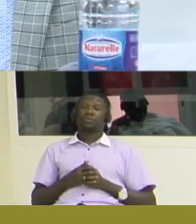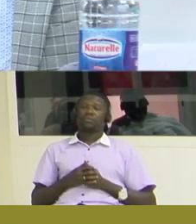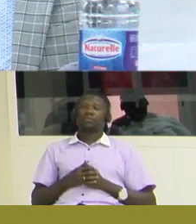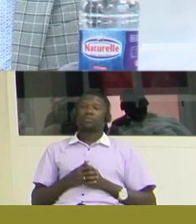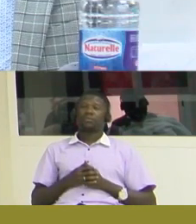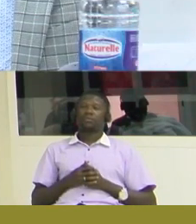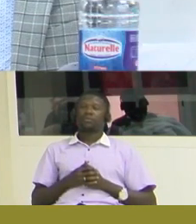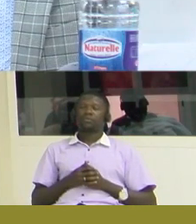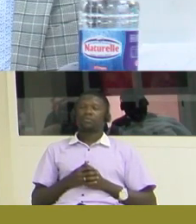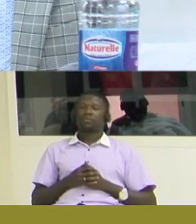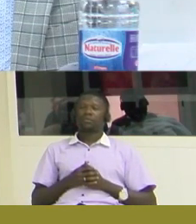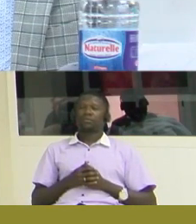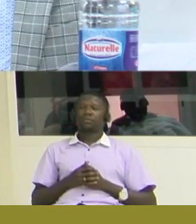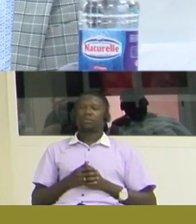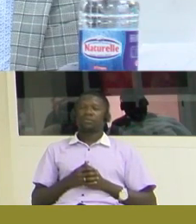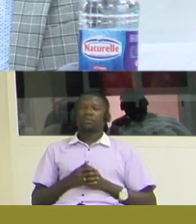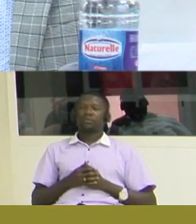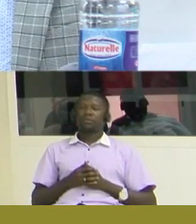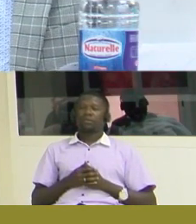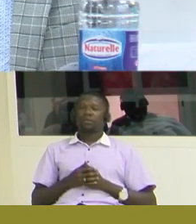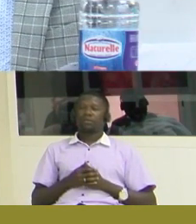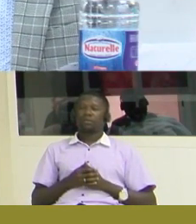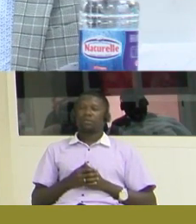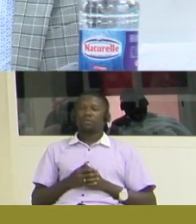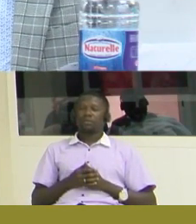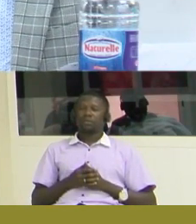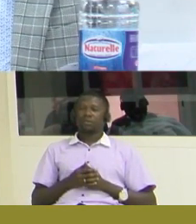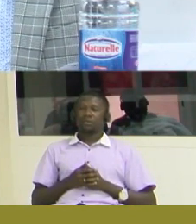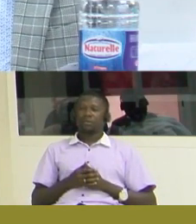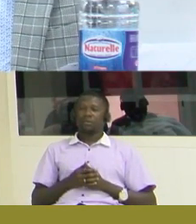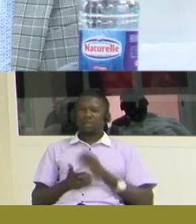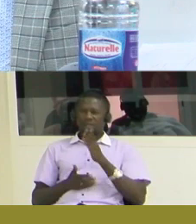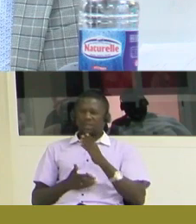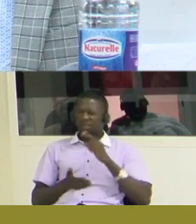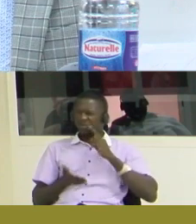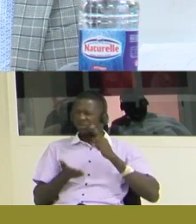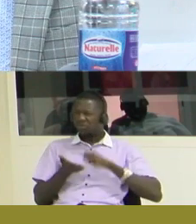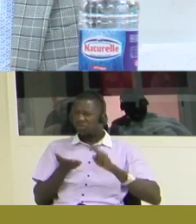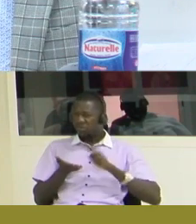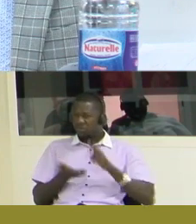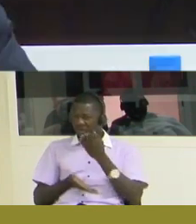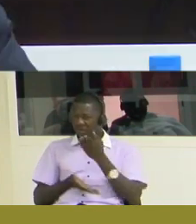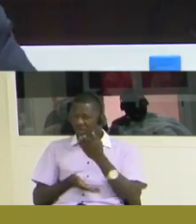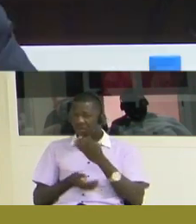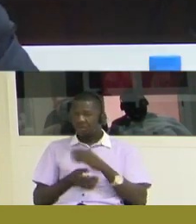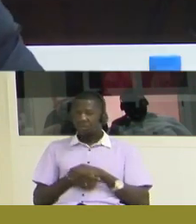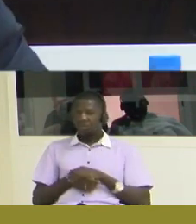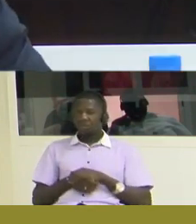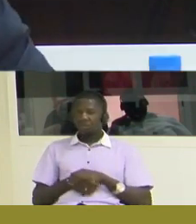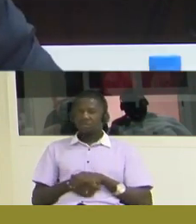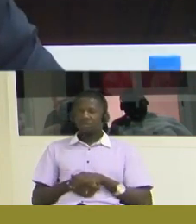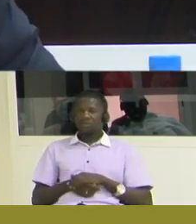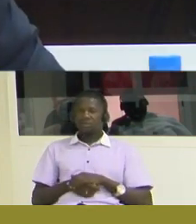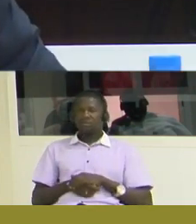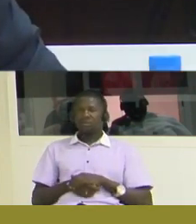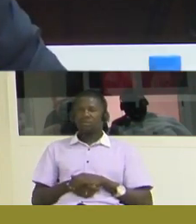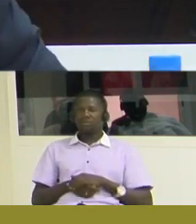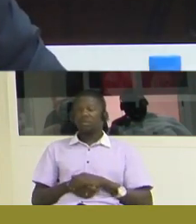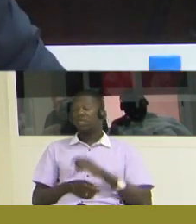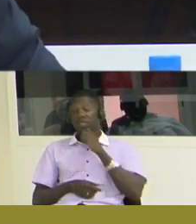and is that was that unusual well so you don't go to